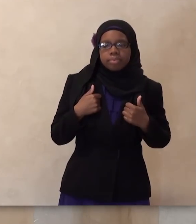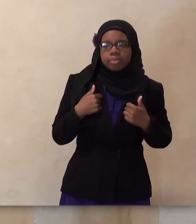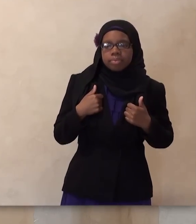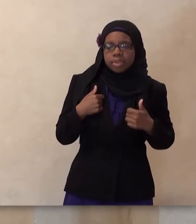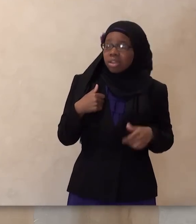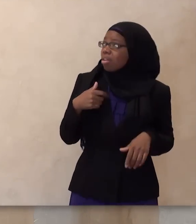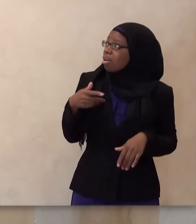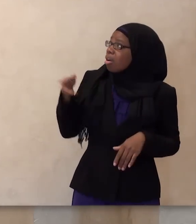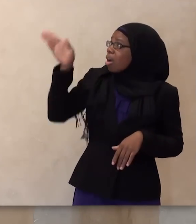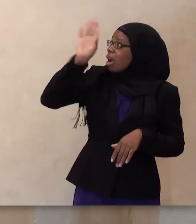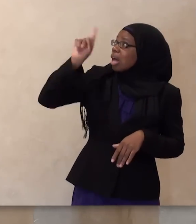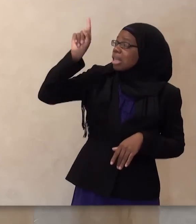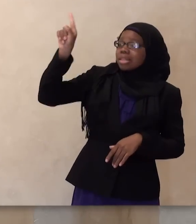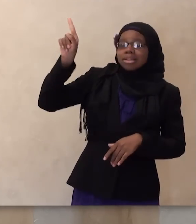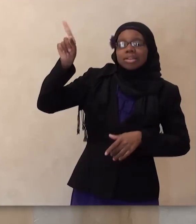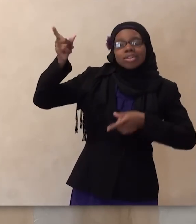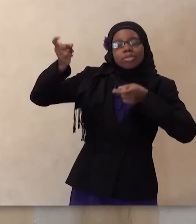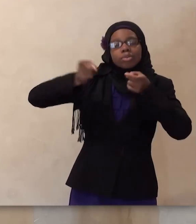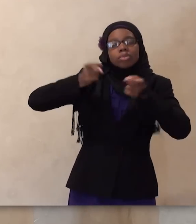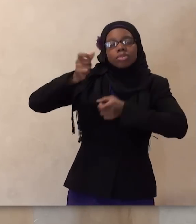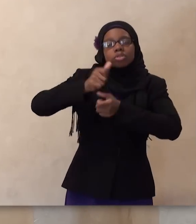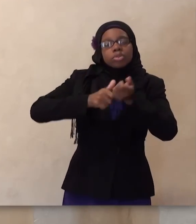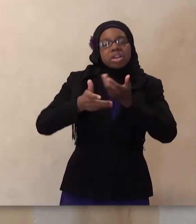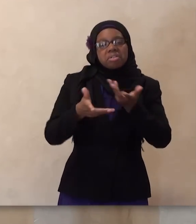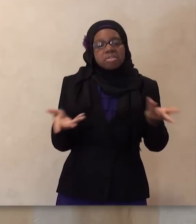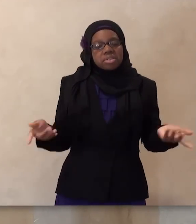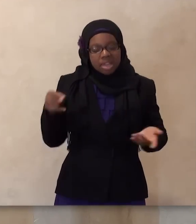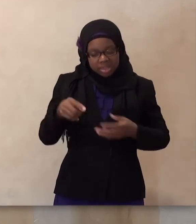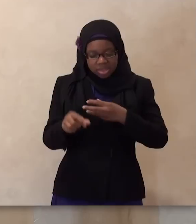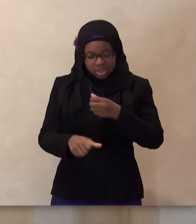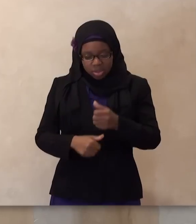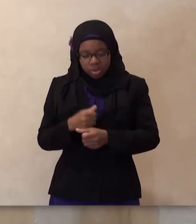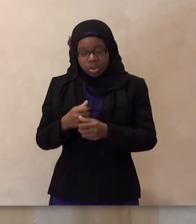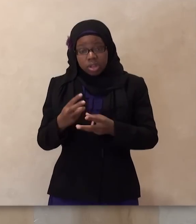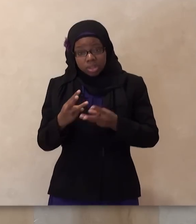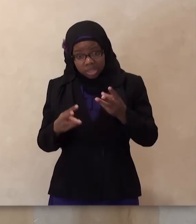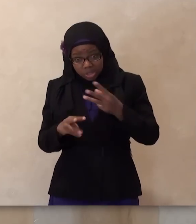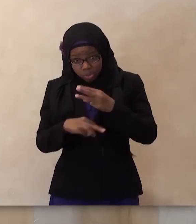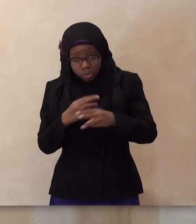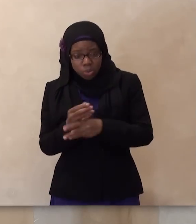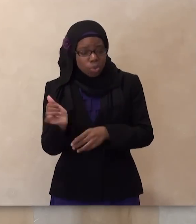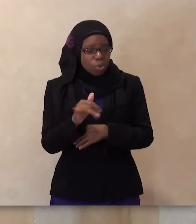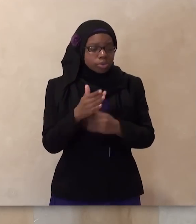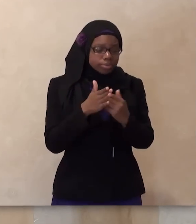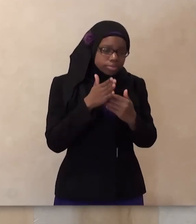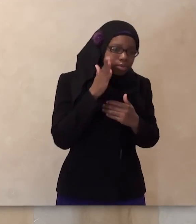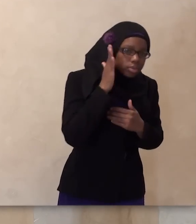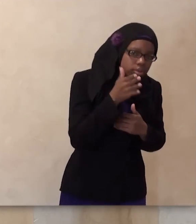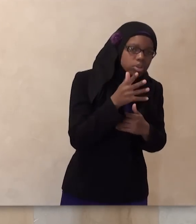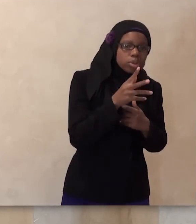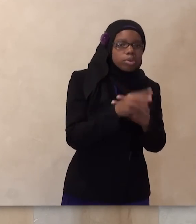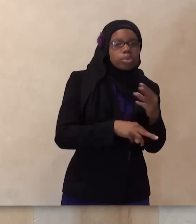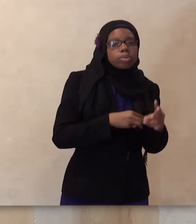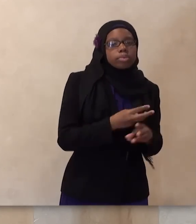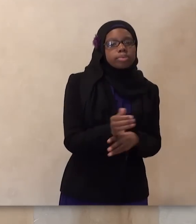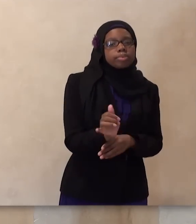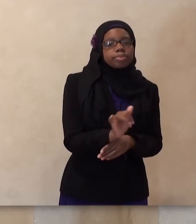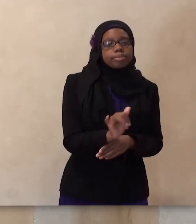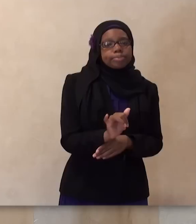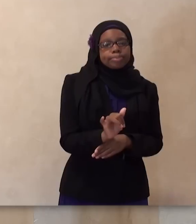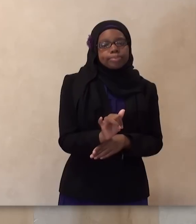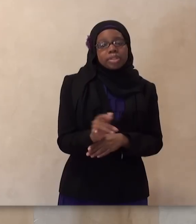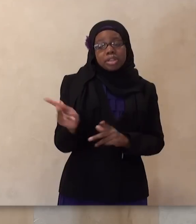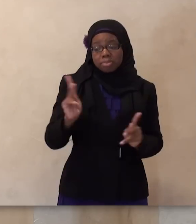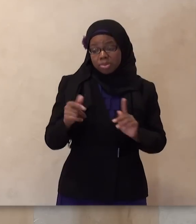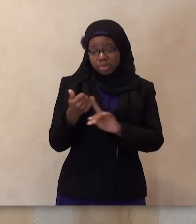wa ta'ala, here as well as in the hereafter. And that will be the best abode for those who believe. Then on the